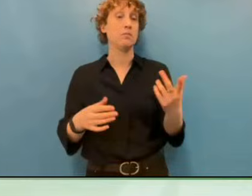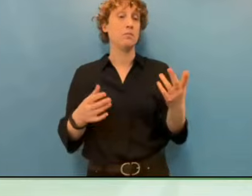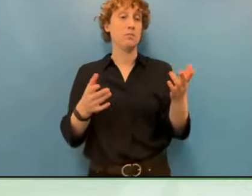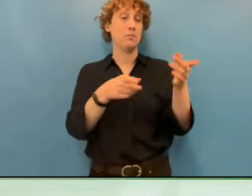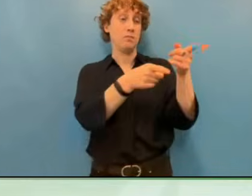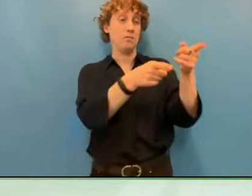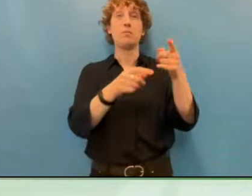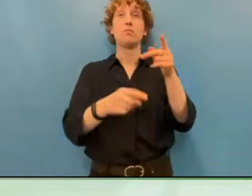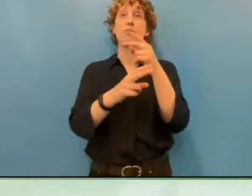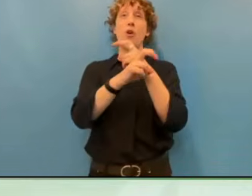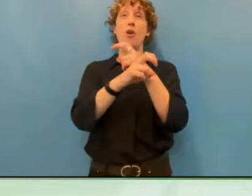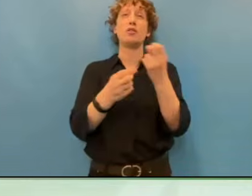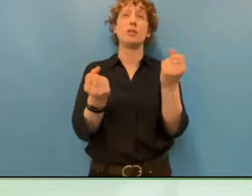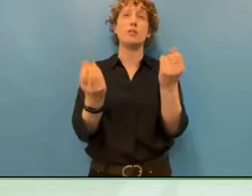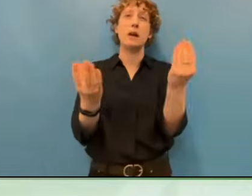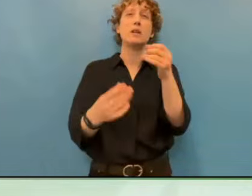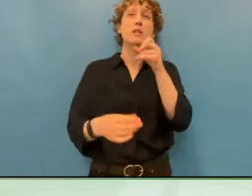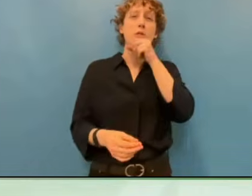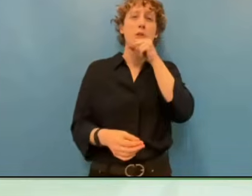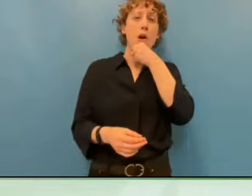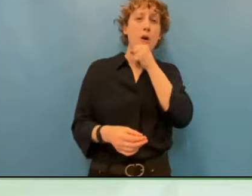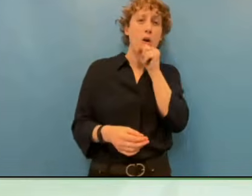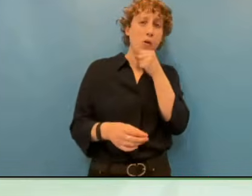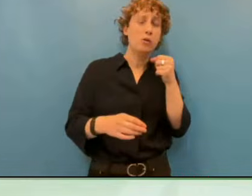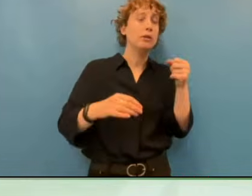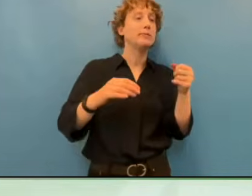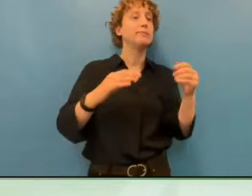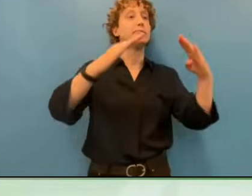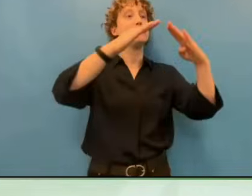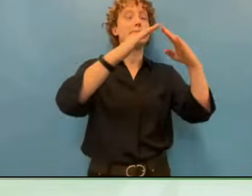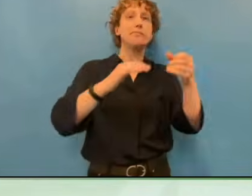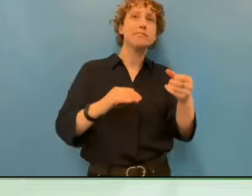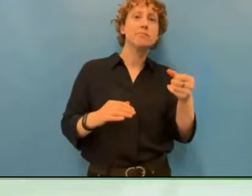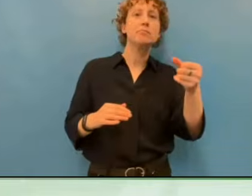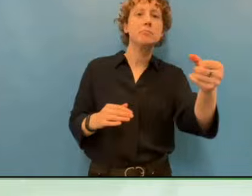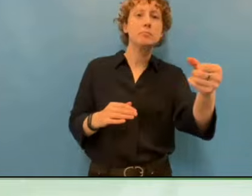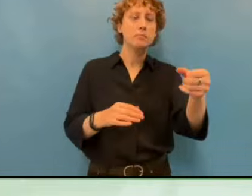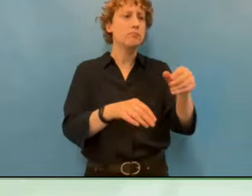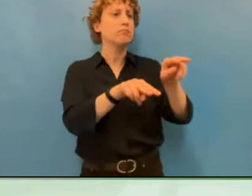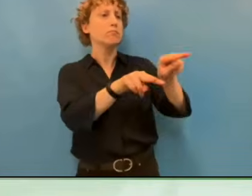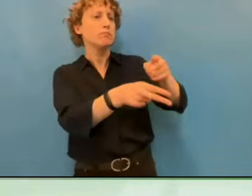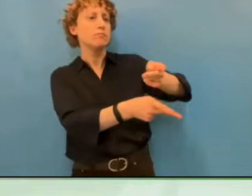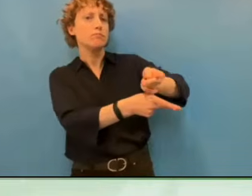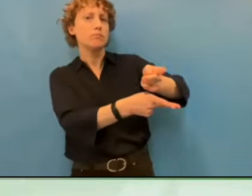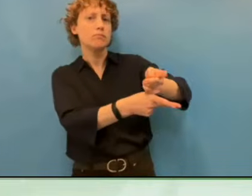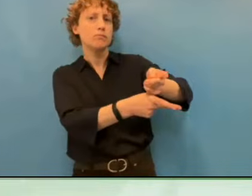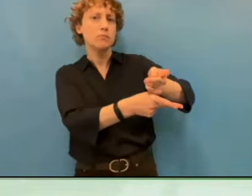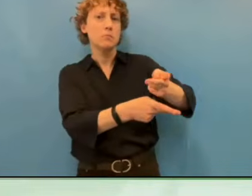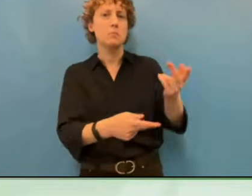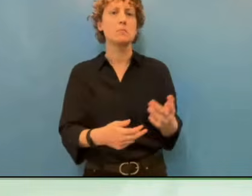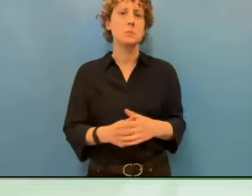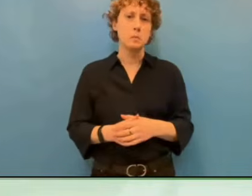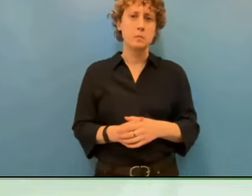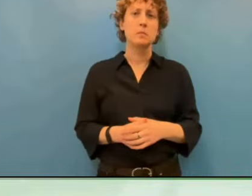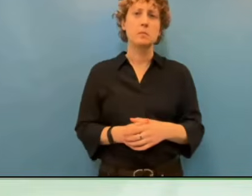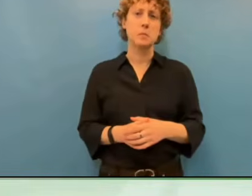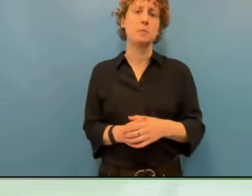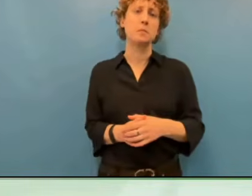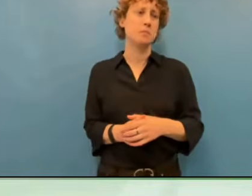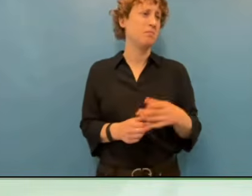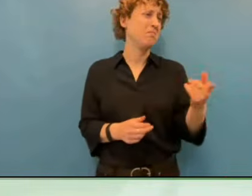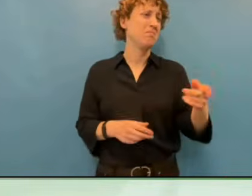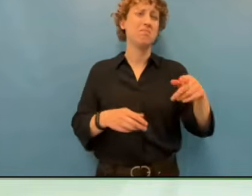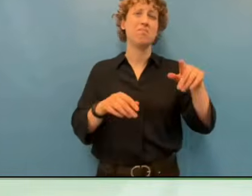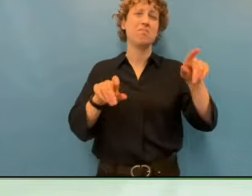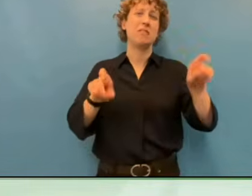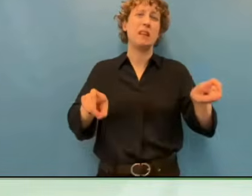they will be very well and living on their own, but they will need kind of support for mobility